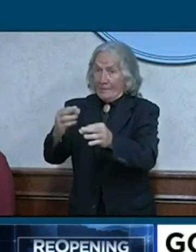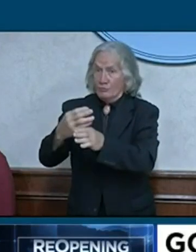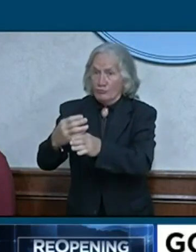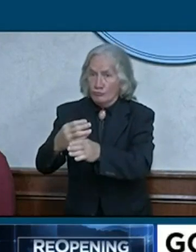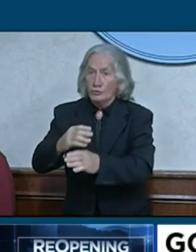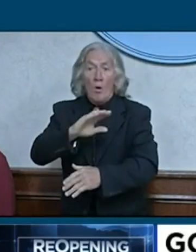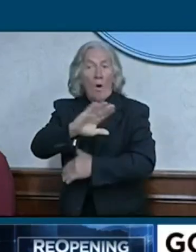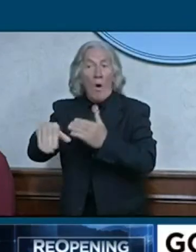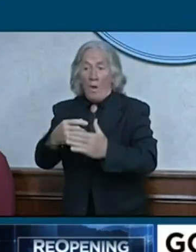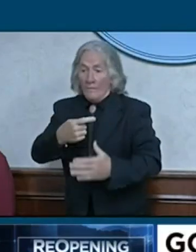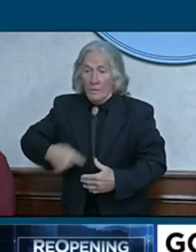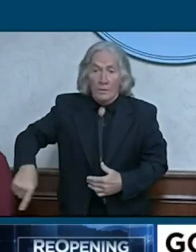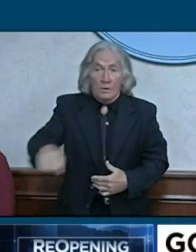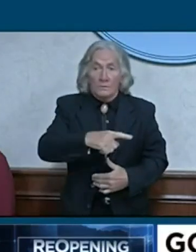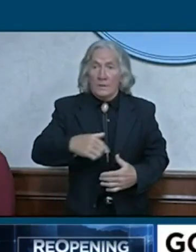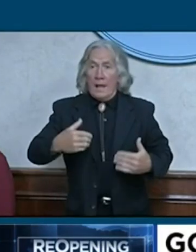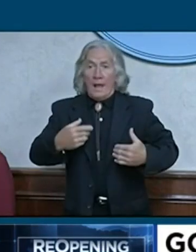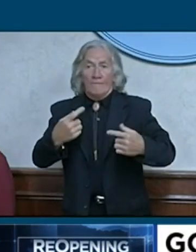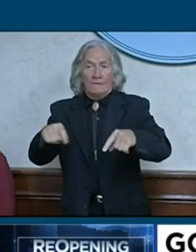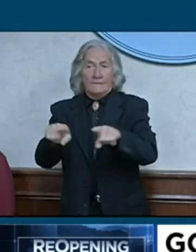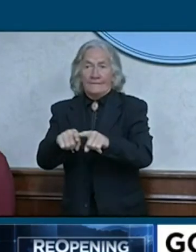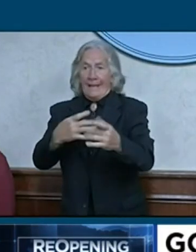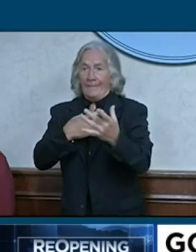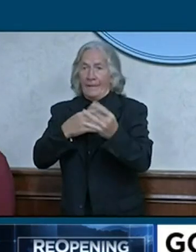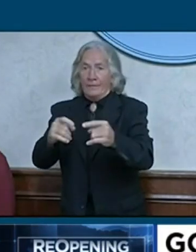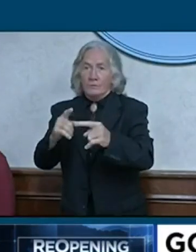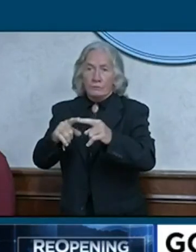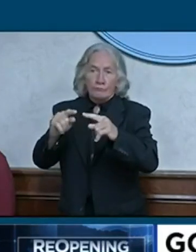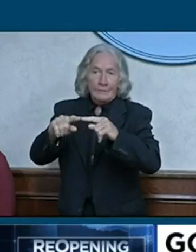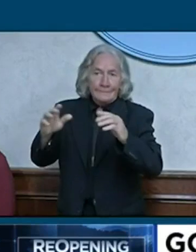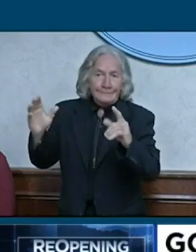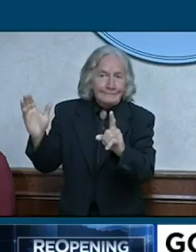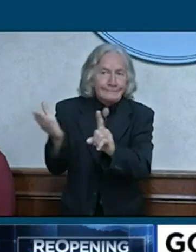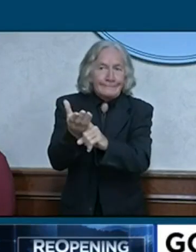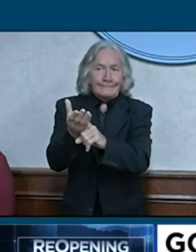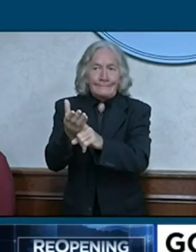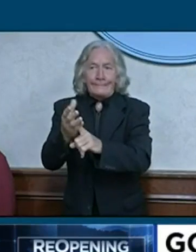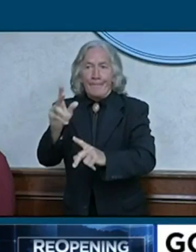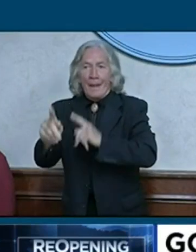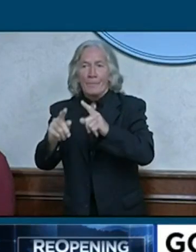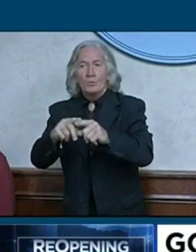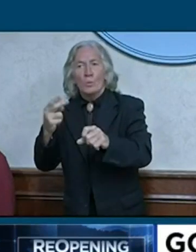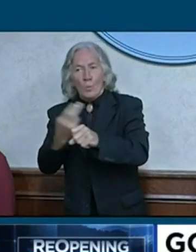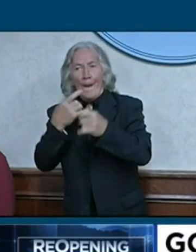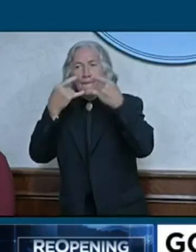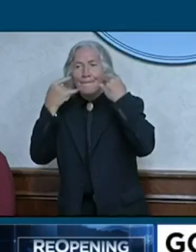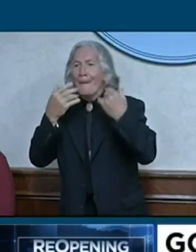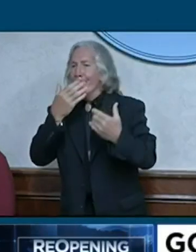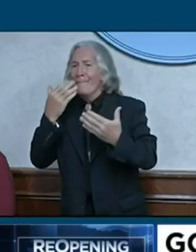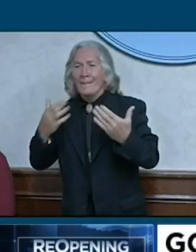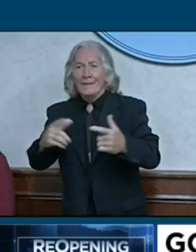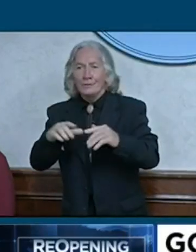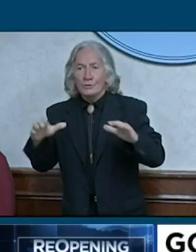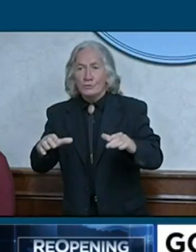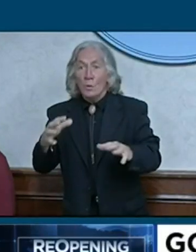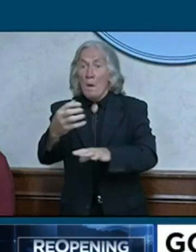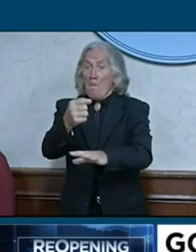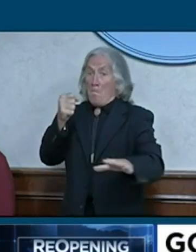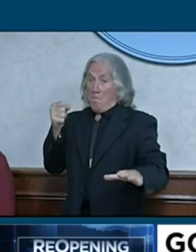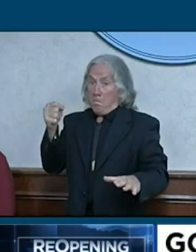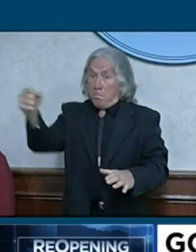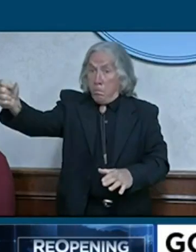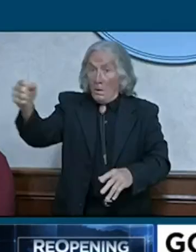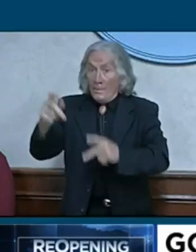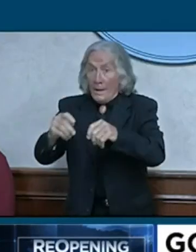local Texas leaders asking the same thing, Abbott said, Wearing a mask is the best thing to do. Putting people in jail, however,